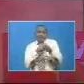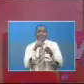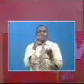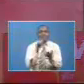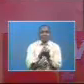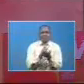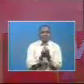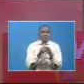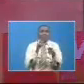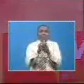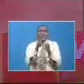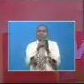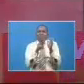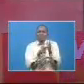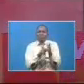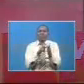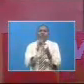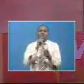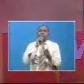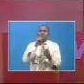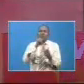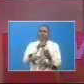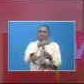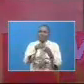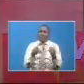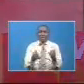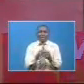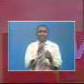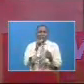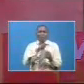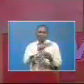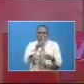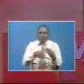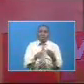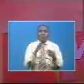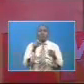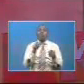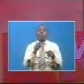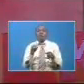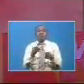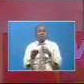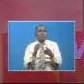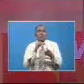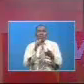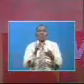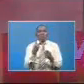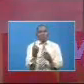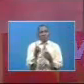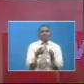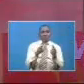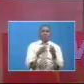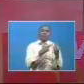Morton, says these findings, as reported in the media, are not conclusive and therefore may not be a sole measure